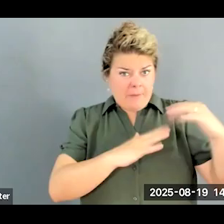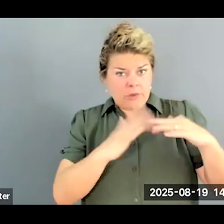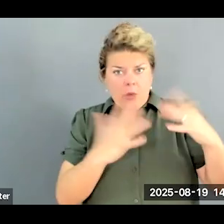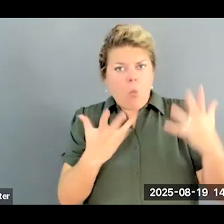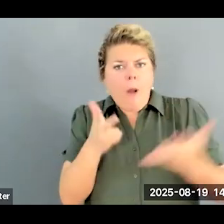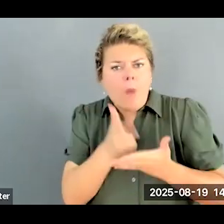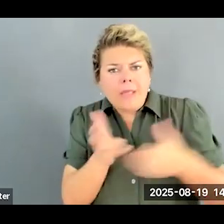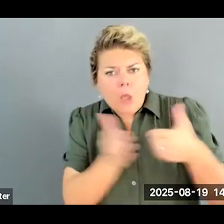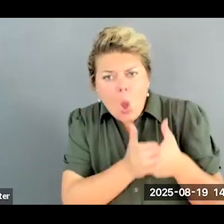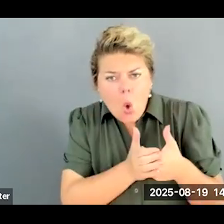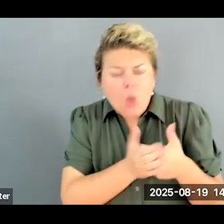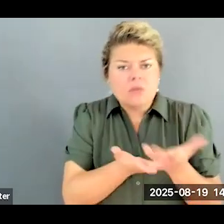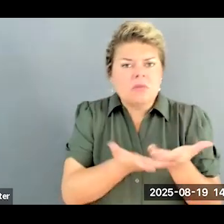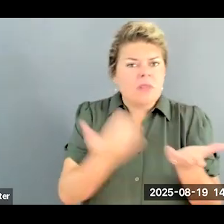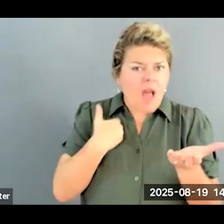accessible routes are nearby.